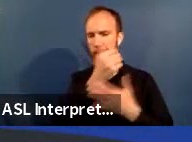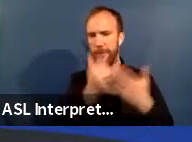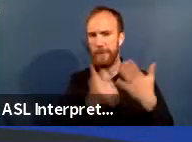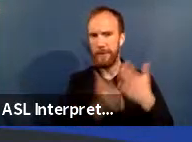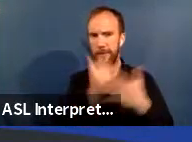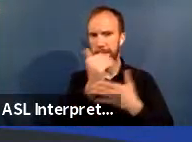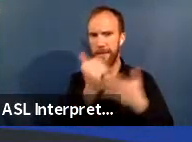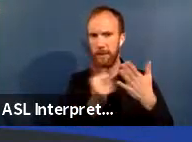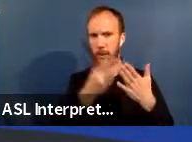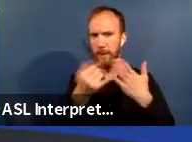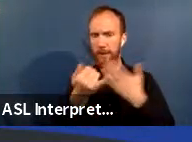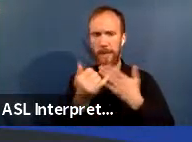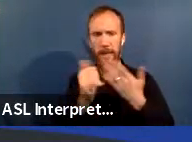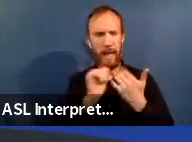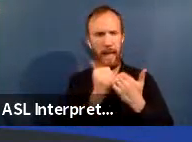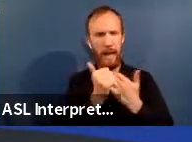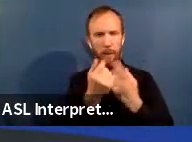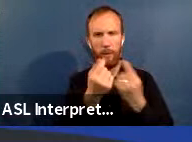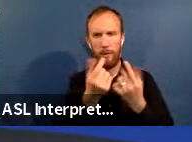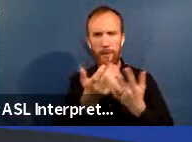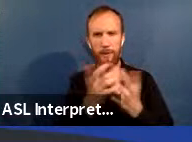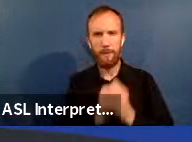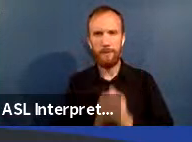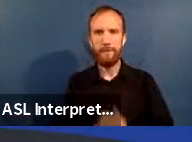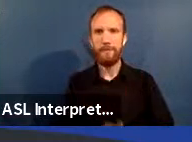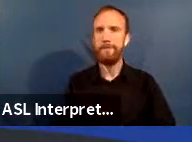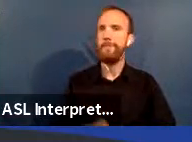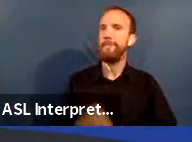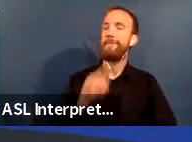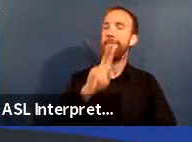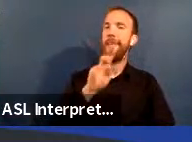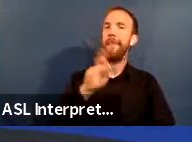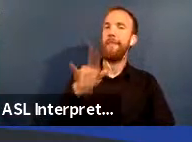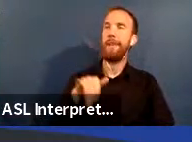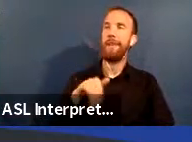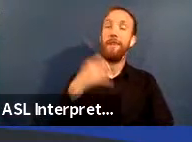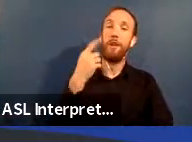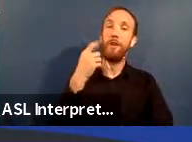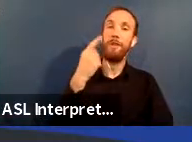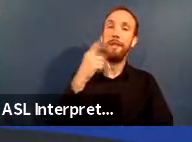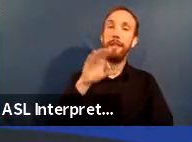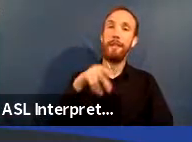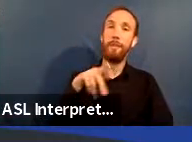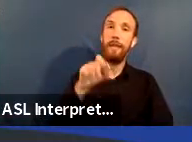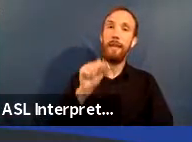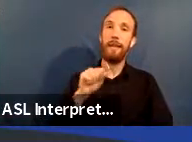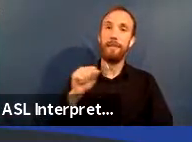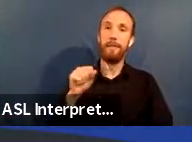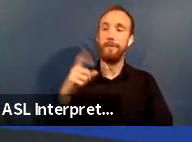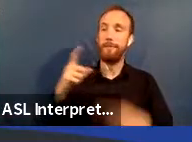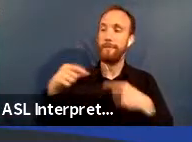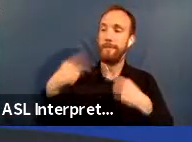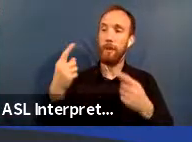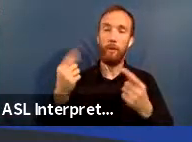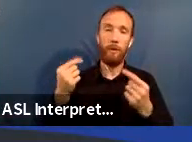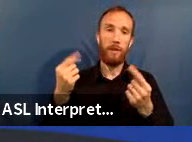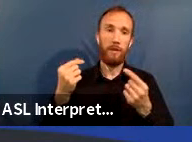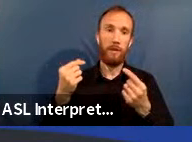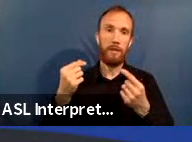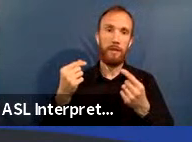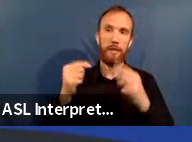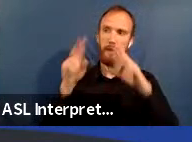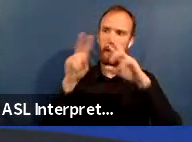one, Ada. Well, CPS has historically prioritized projects based on building